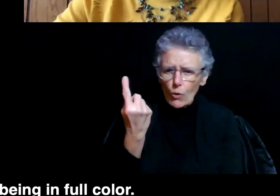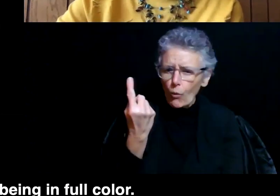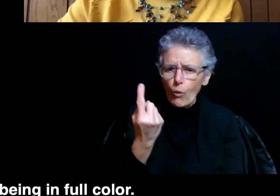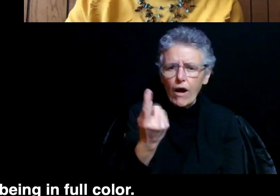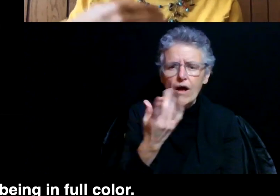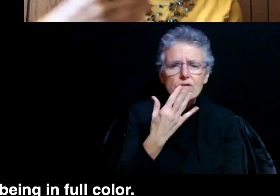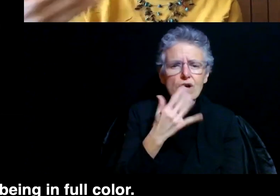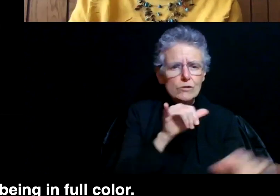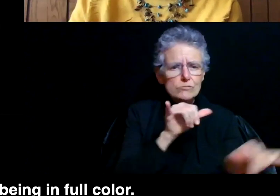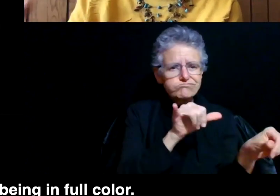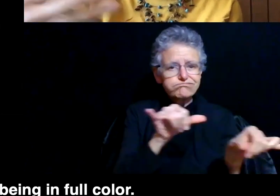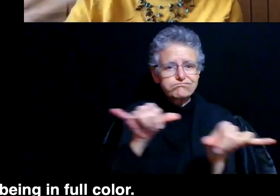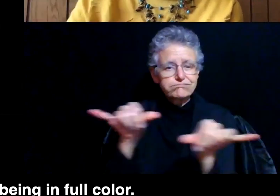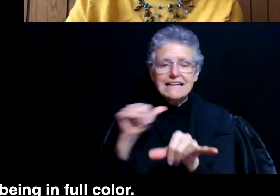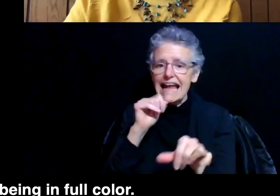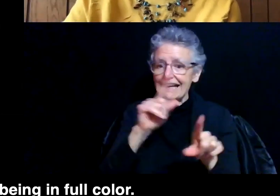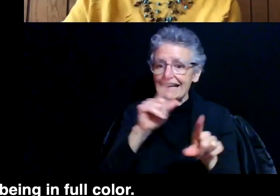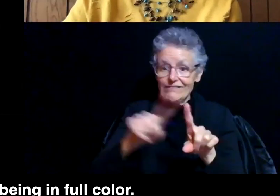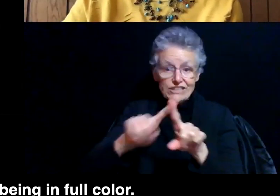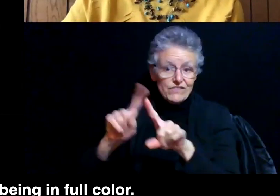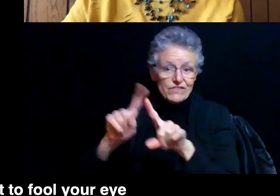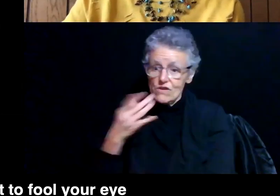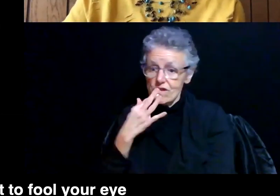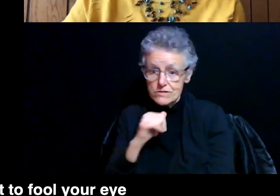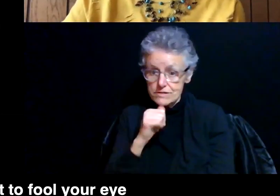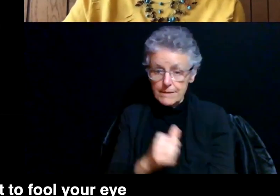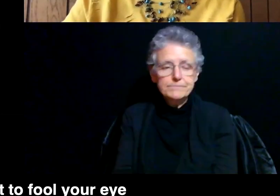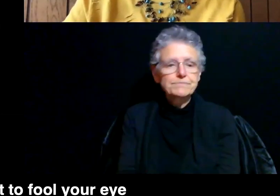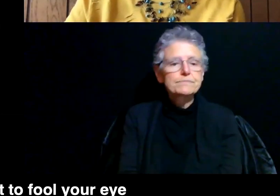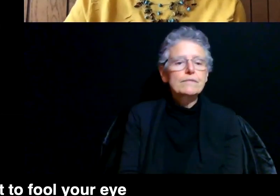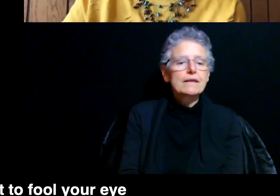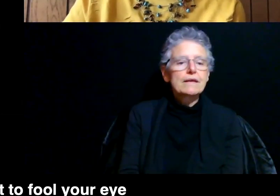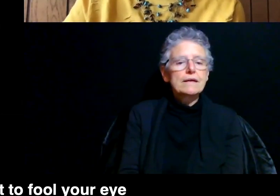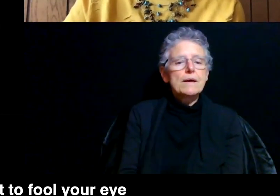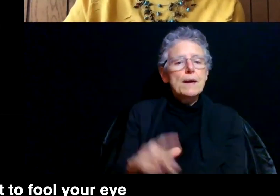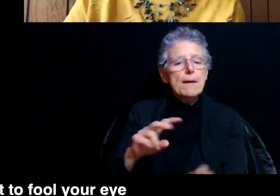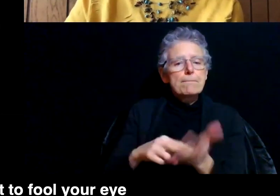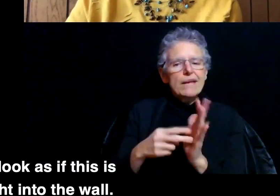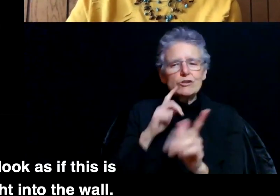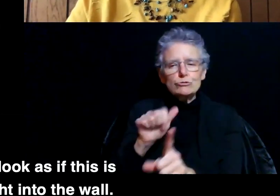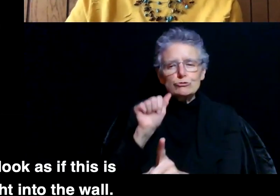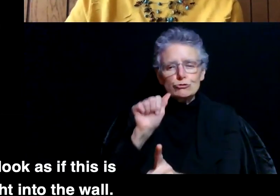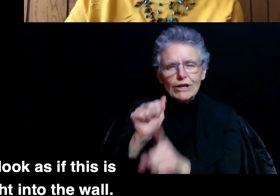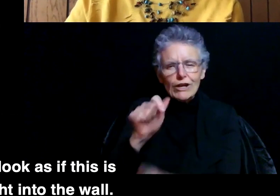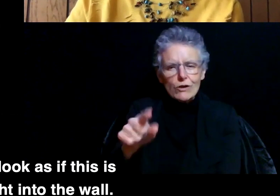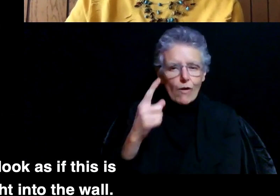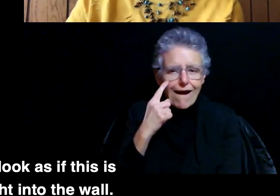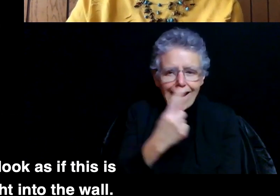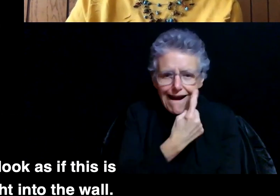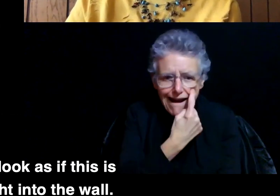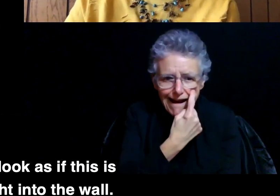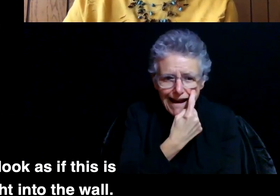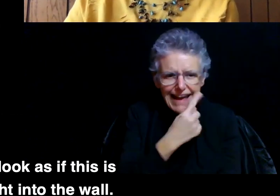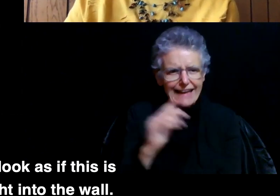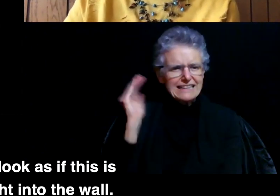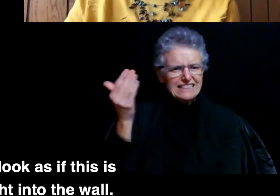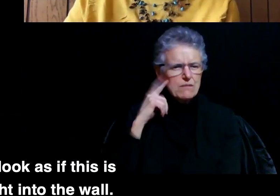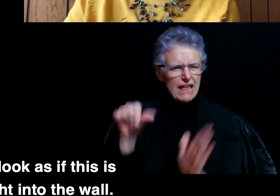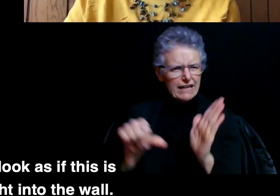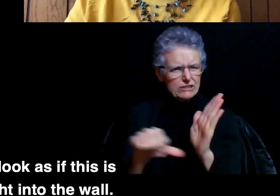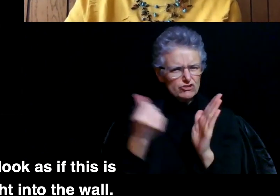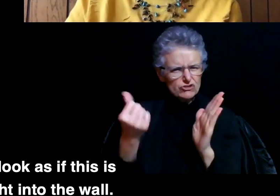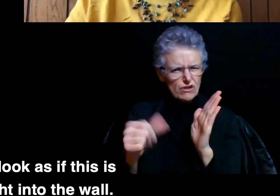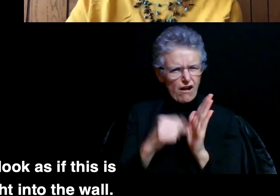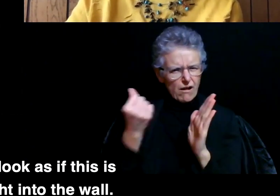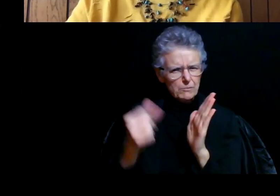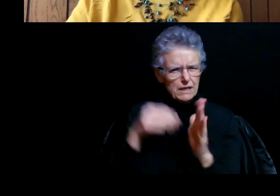opposed to being in, full color. And it's meant to fool your eye and make it look as if this is sculpted right